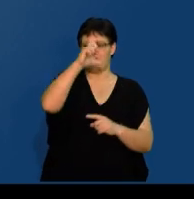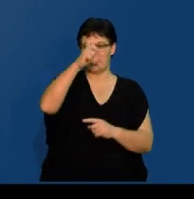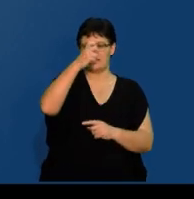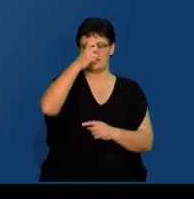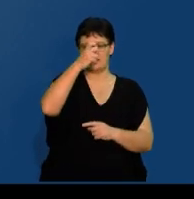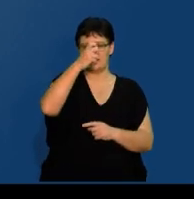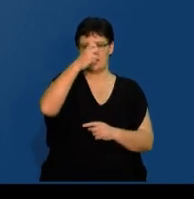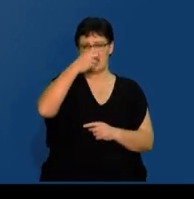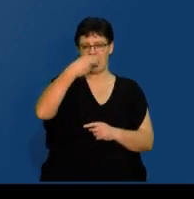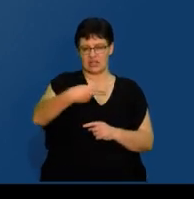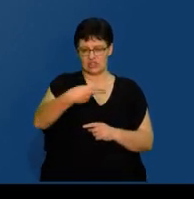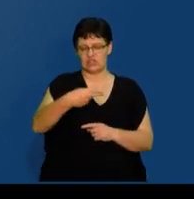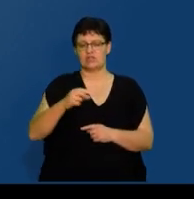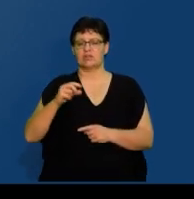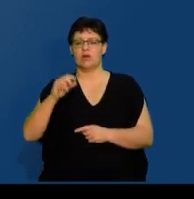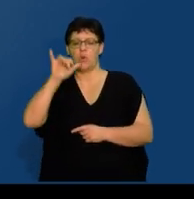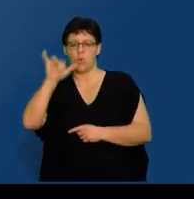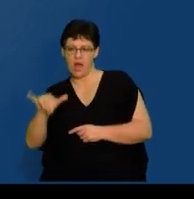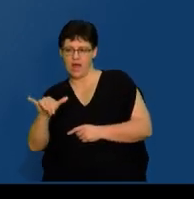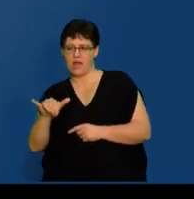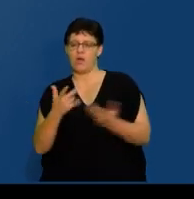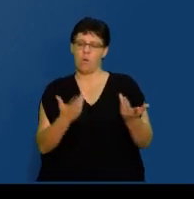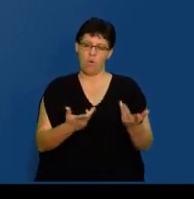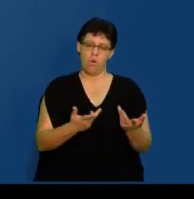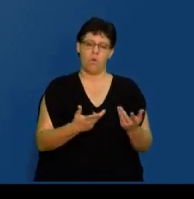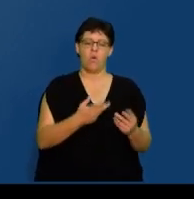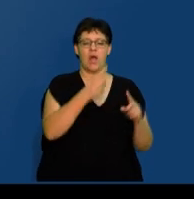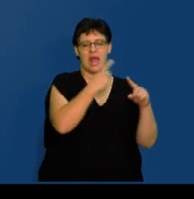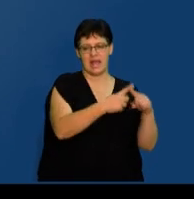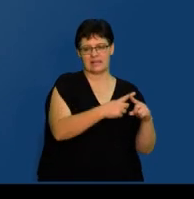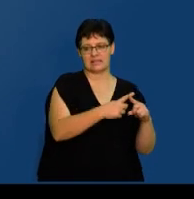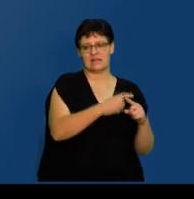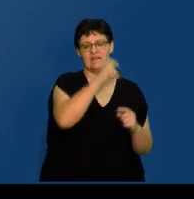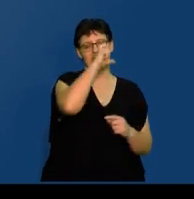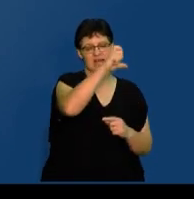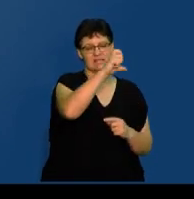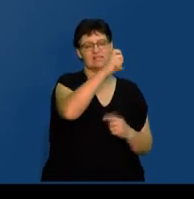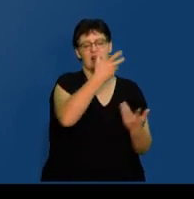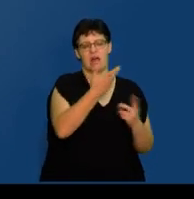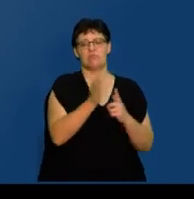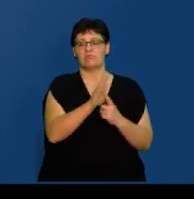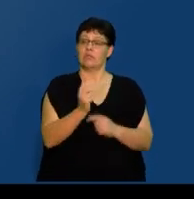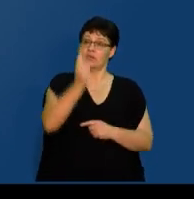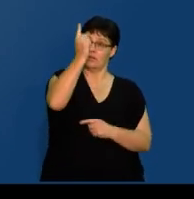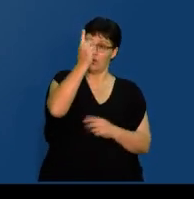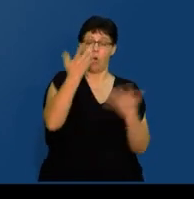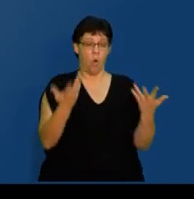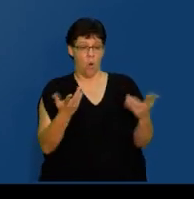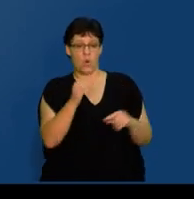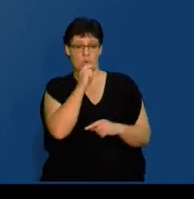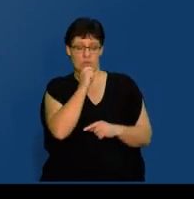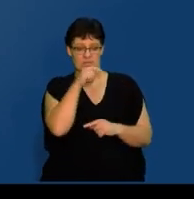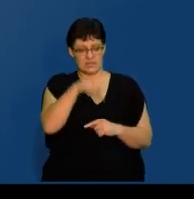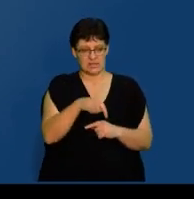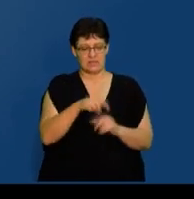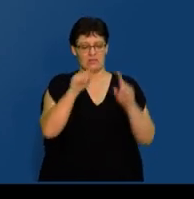this section, and you might be comfortable using the cross diagram, which I've indicated above, or you may choose to use a